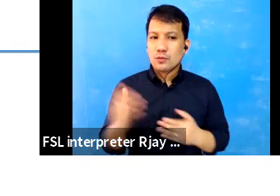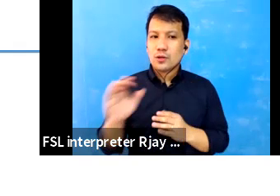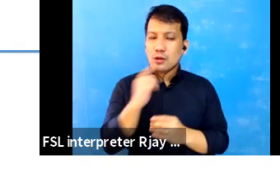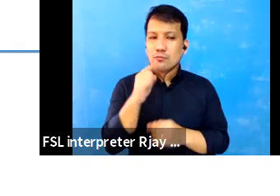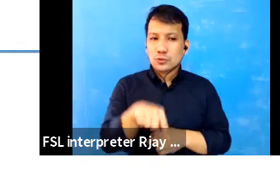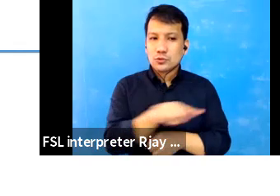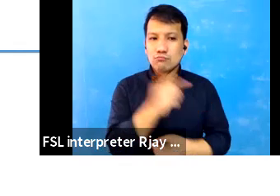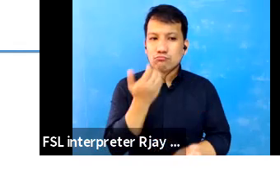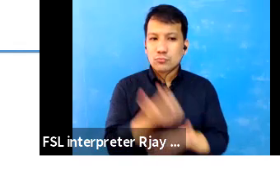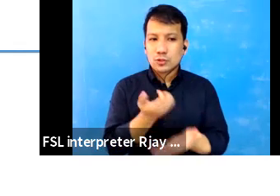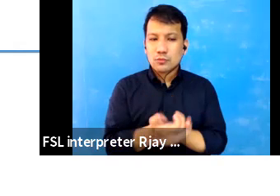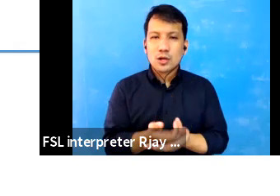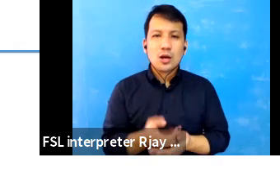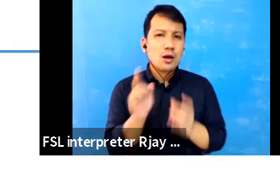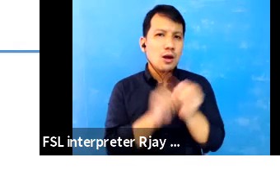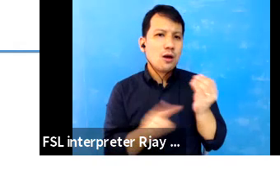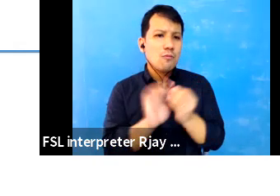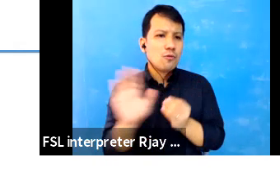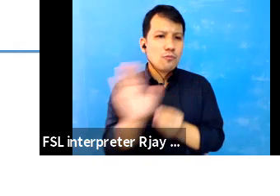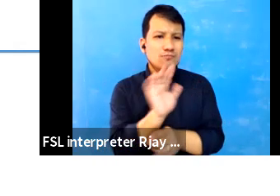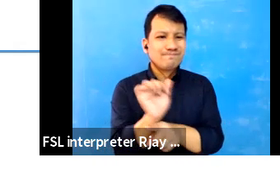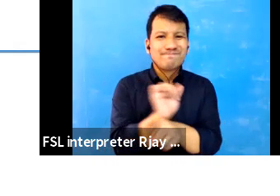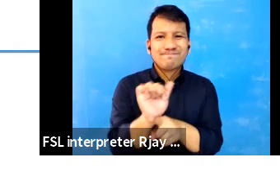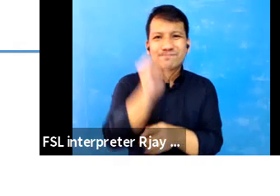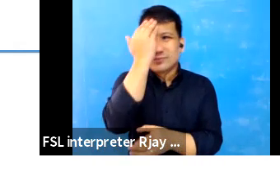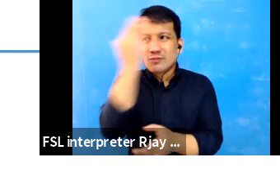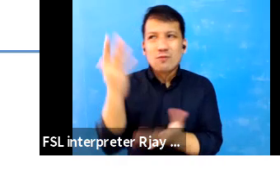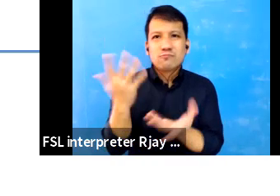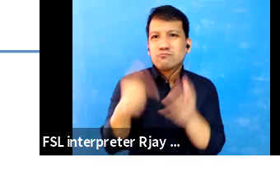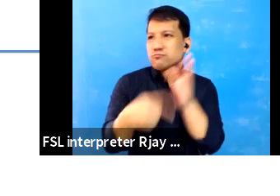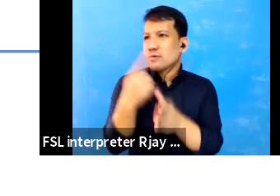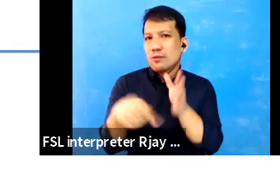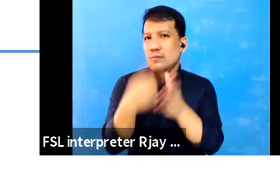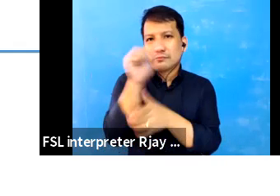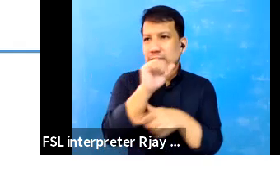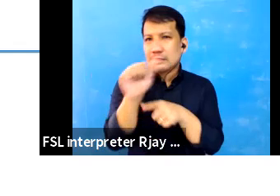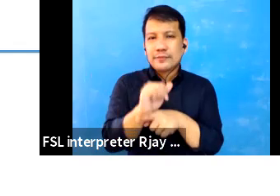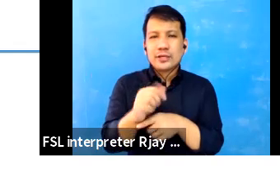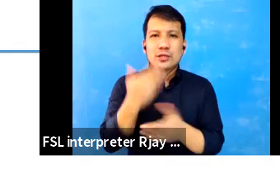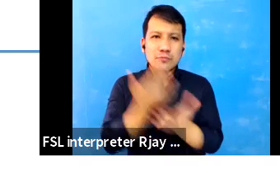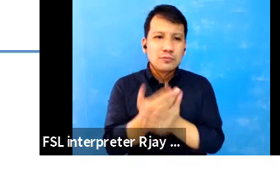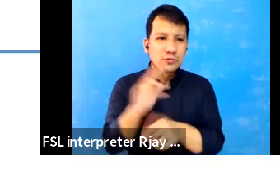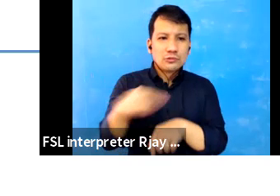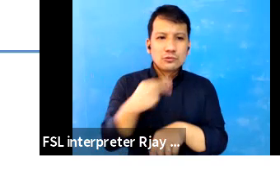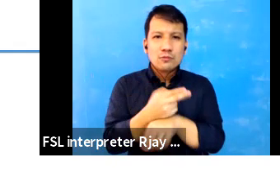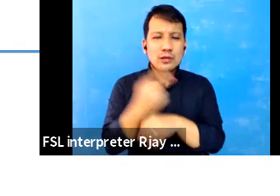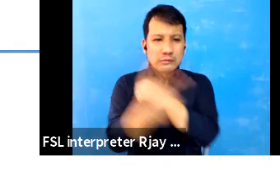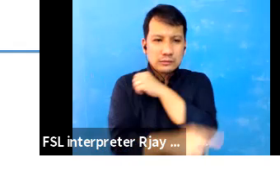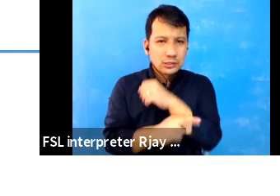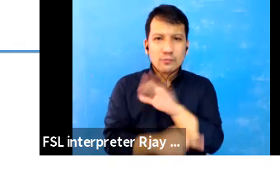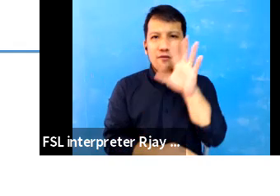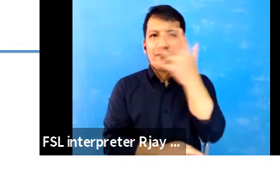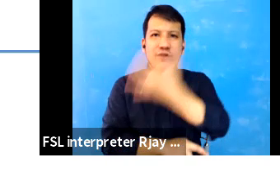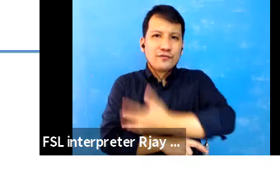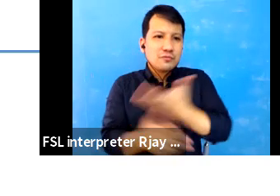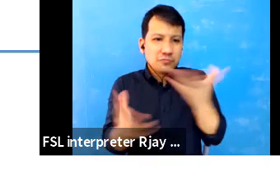economy. But a word about training. Sometimes our training is very good at the national, at the regional level. It's about 5 days, then